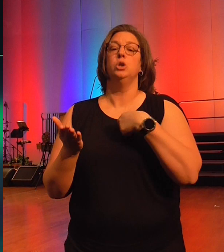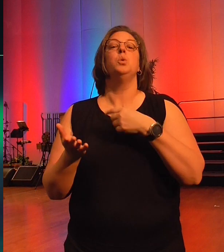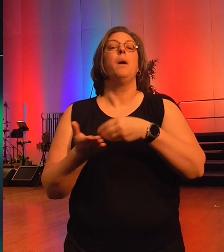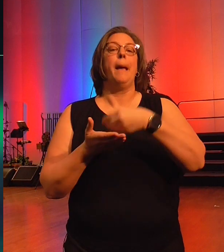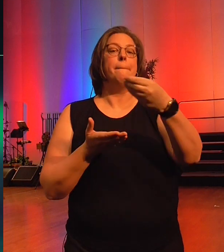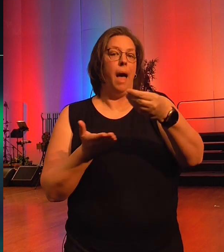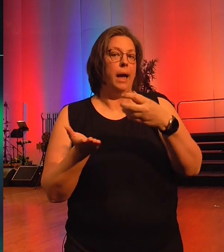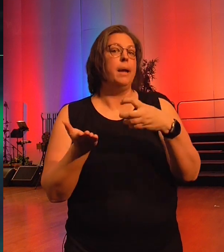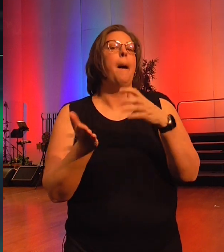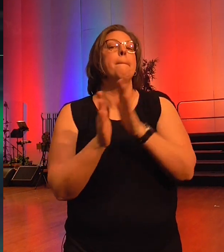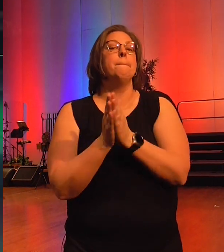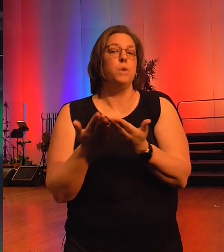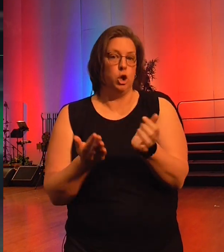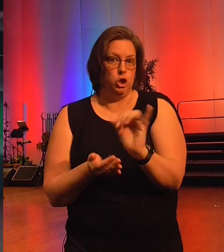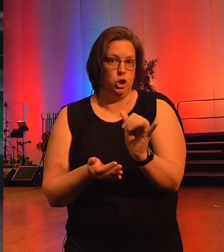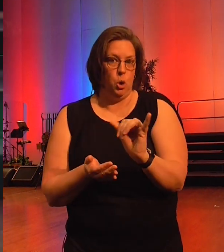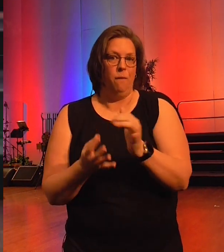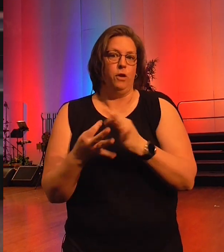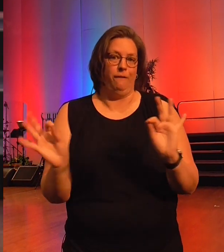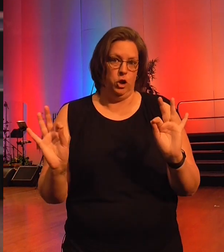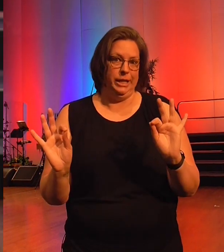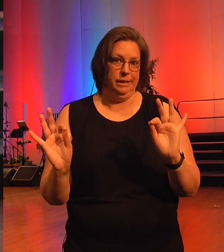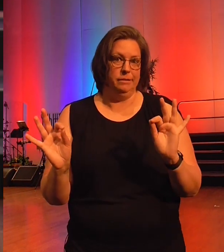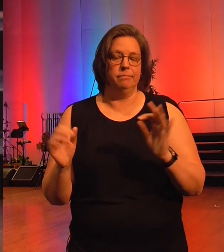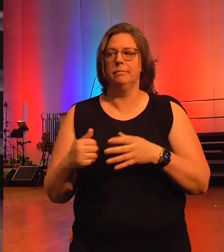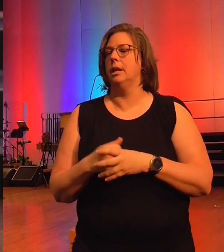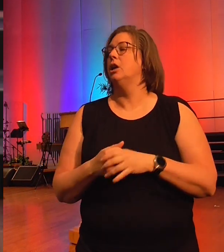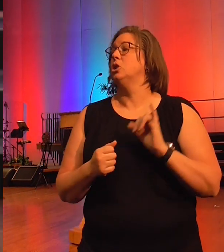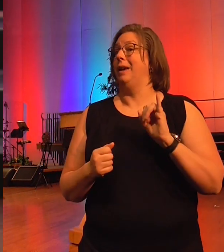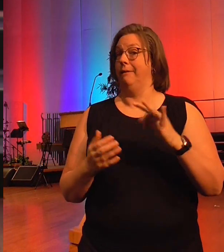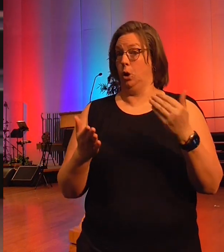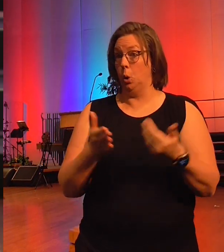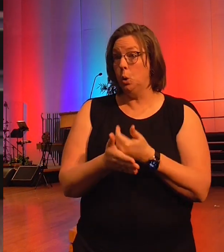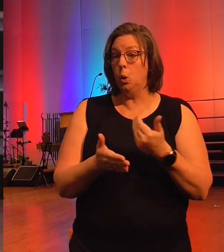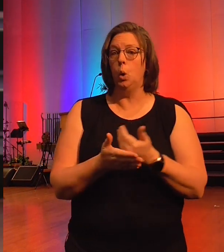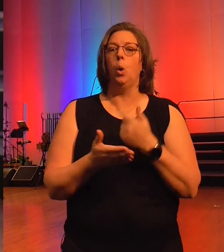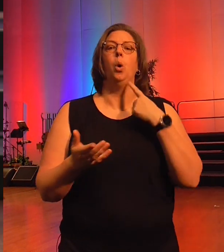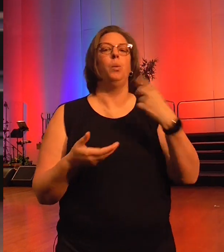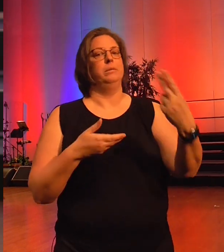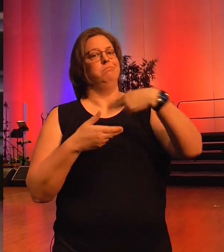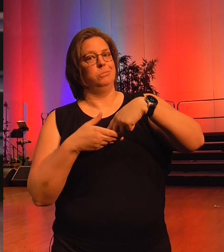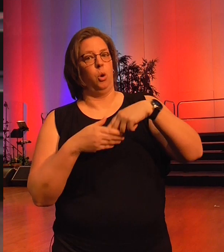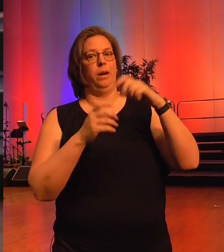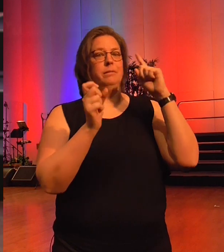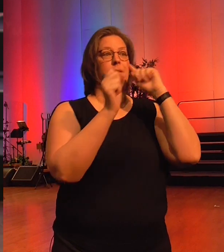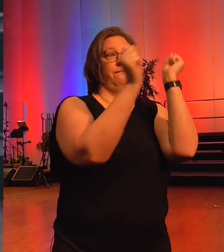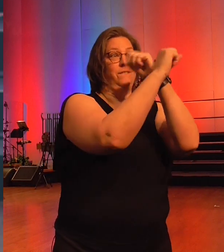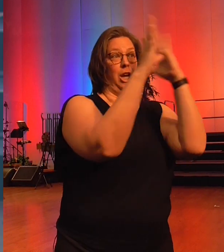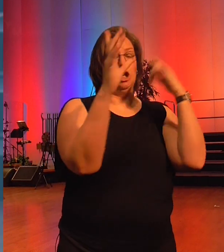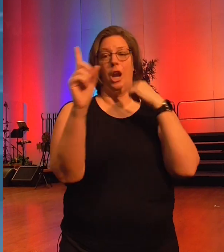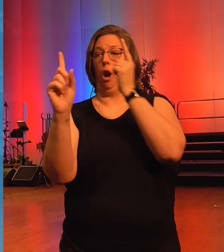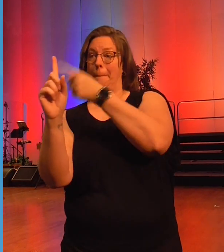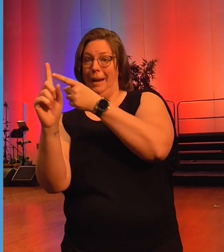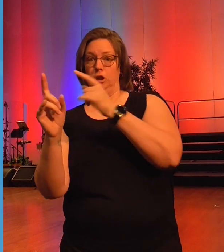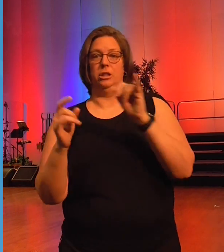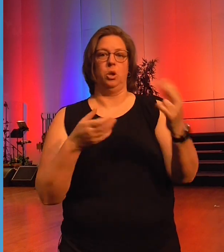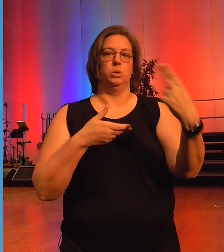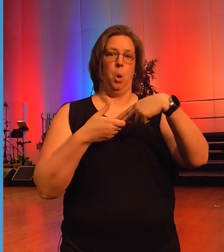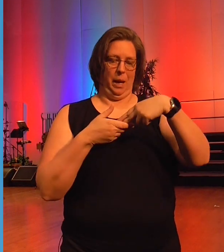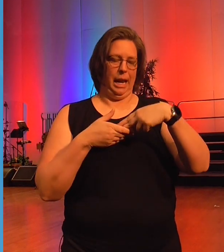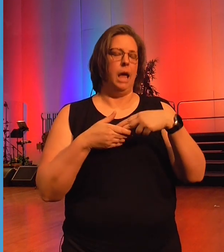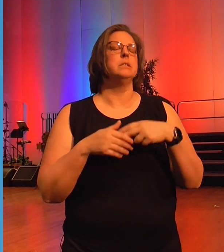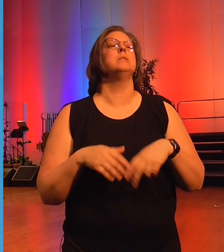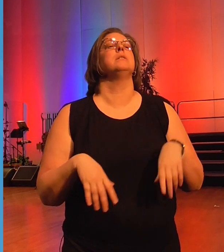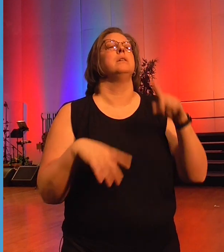well. So we're looking forward to November. If you're new here, we love to recite our vision and mission each week. It's coming up on the screens. If you want to say it along with me, it